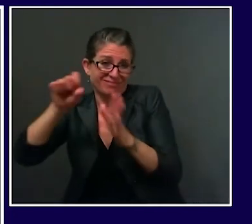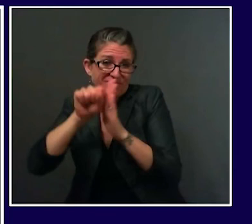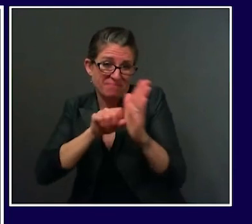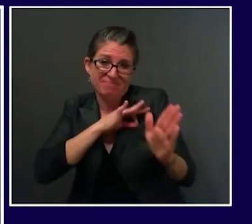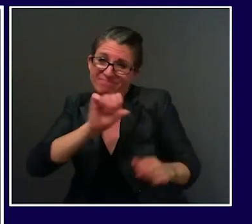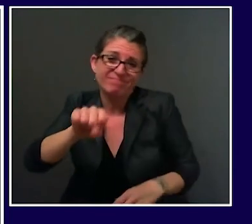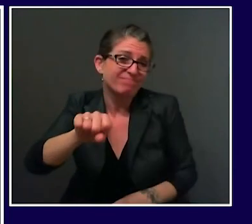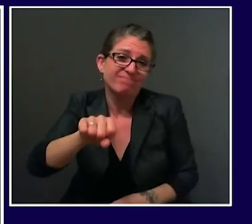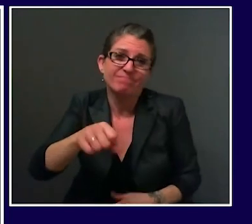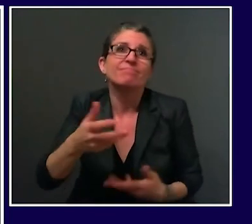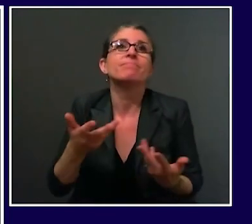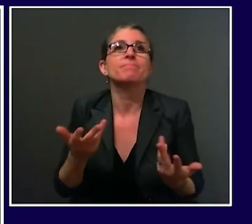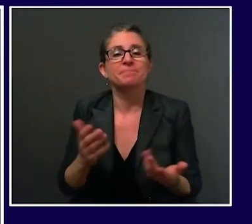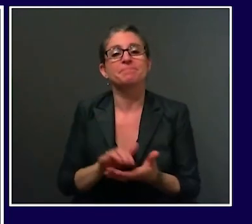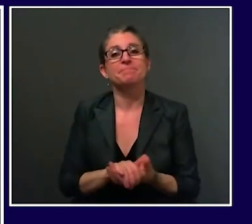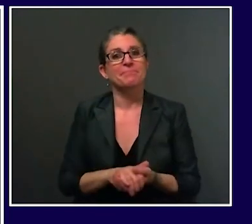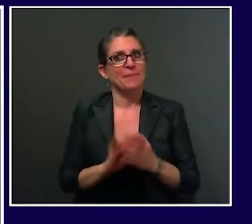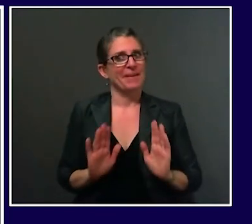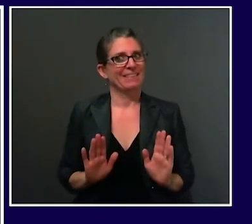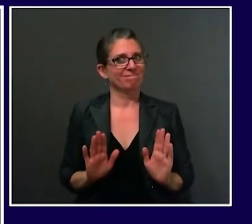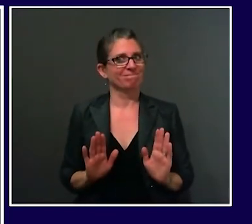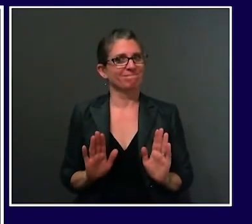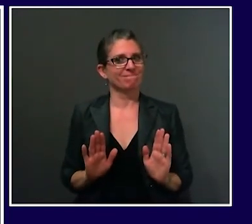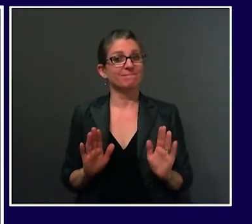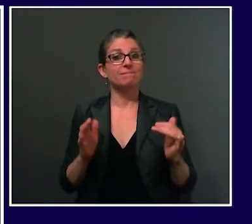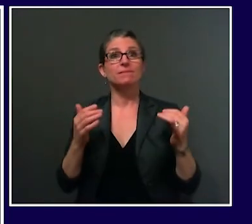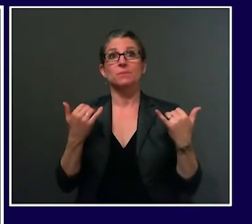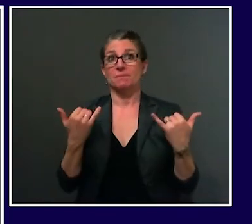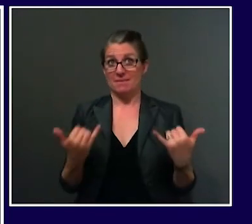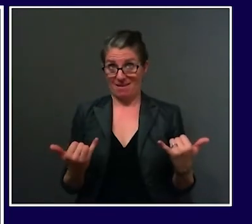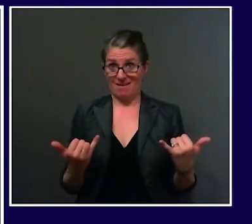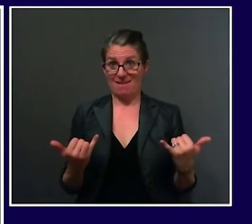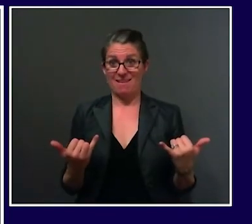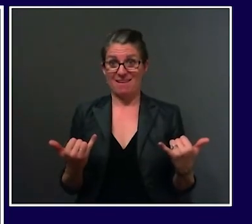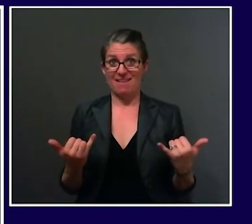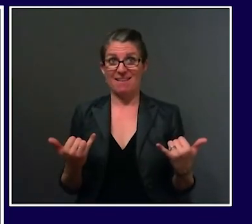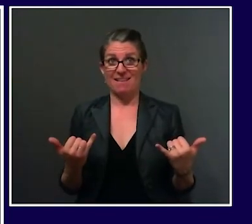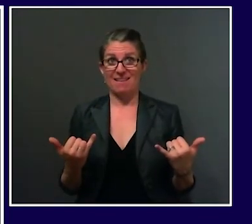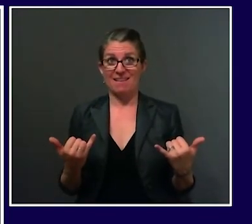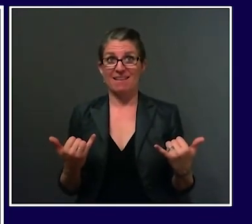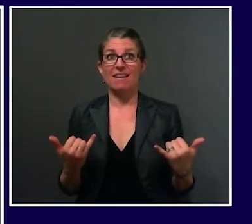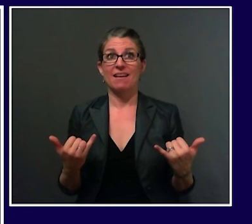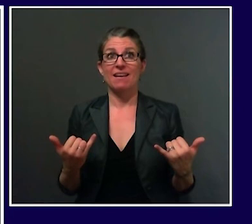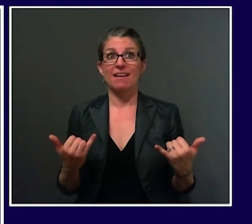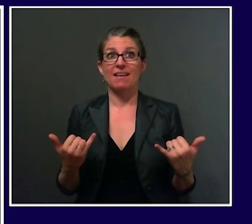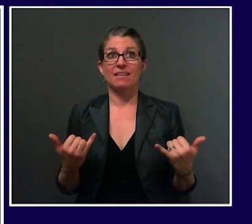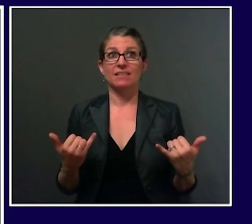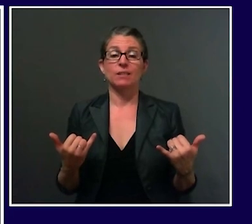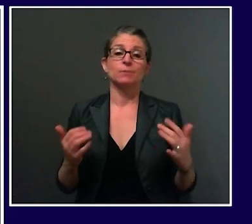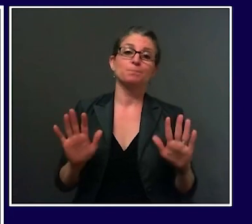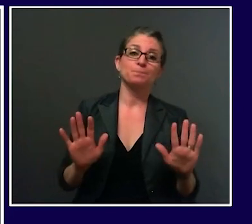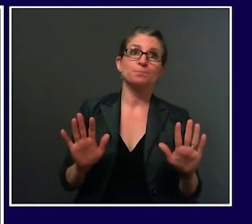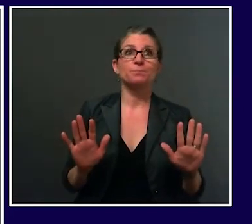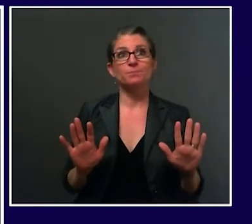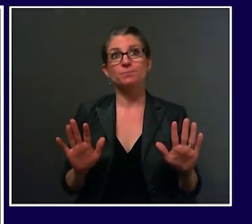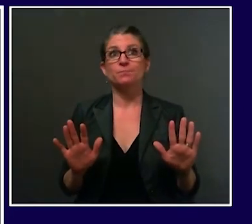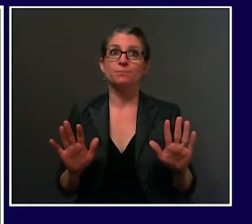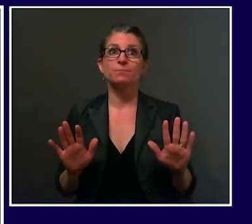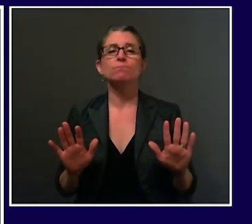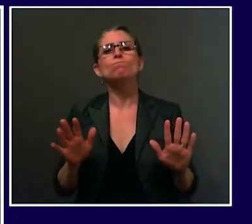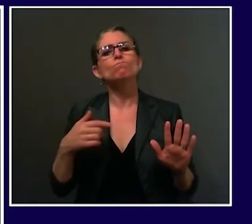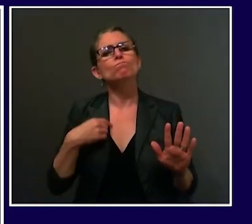So with that, everyone, I wanted to just take a look into where things might stand for next